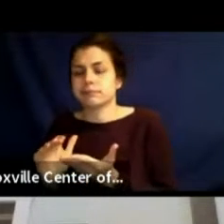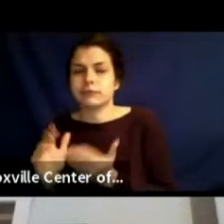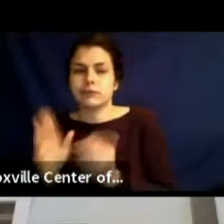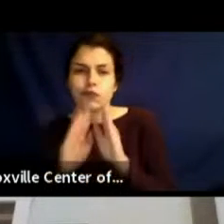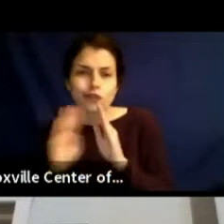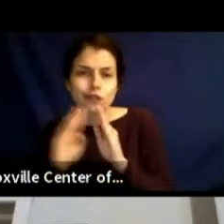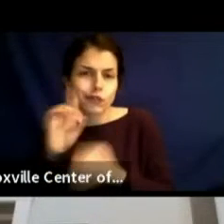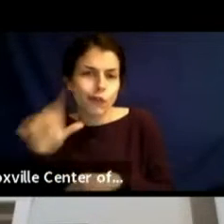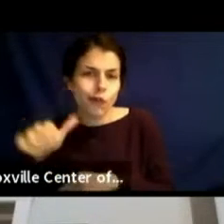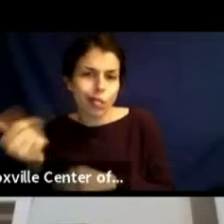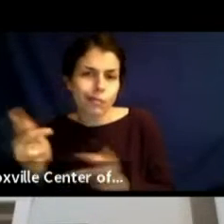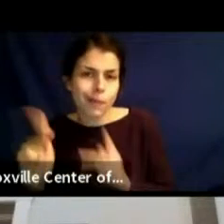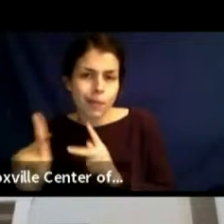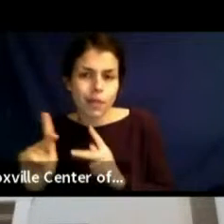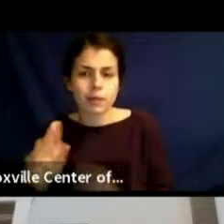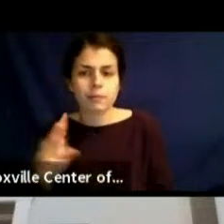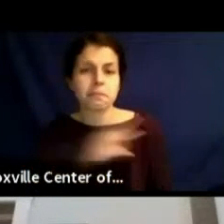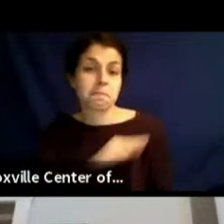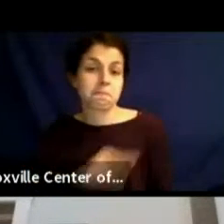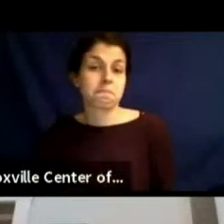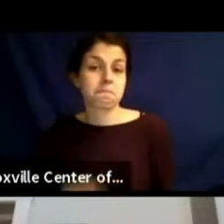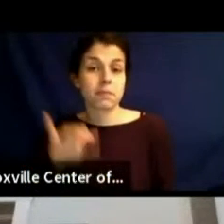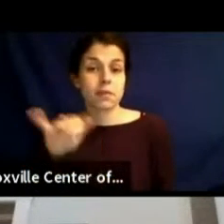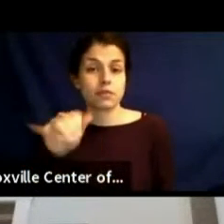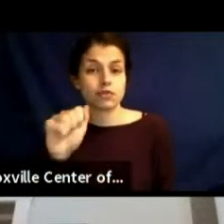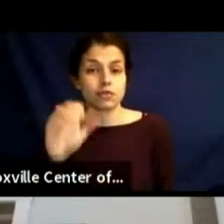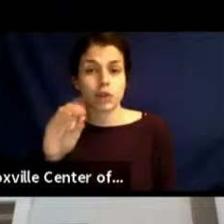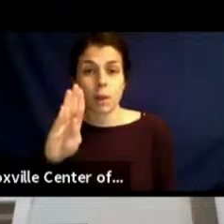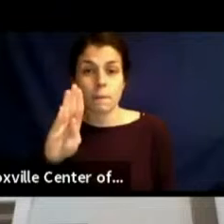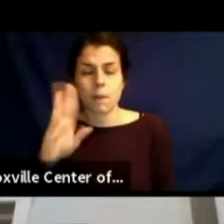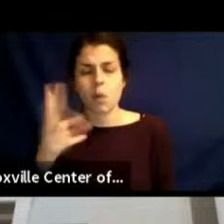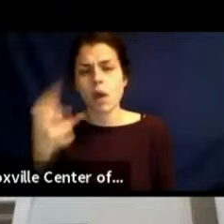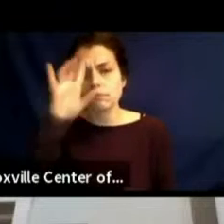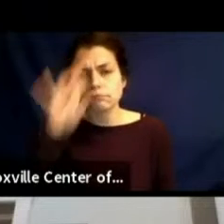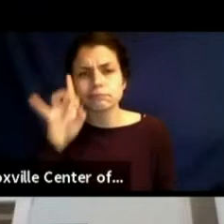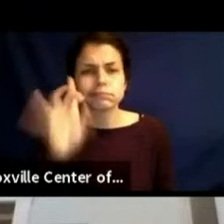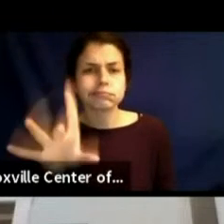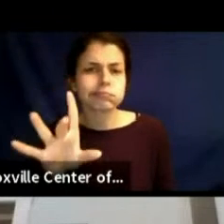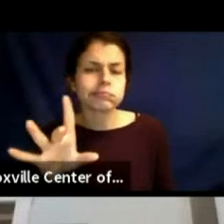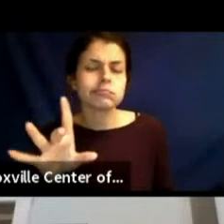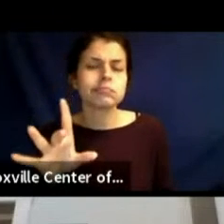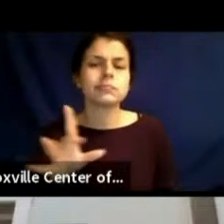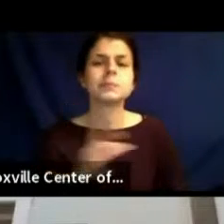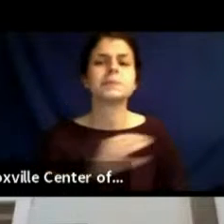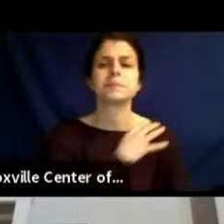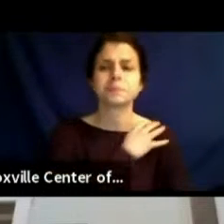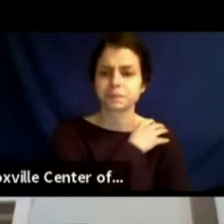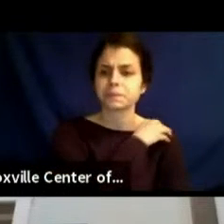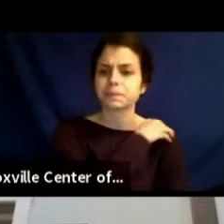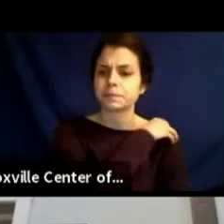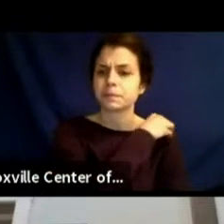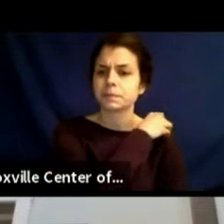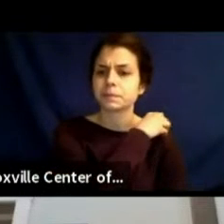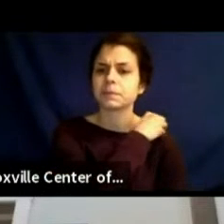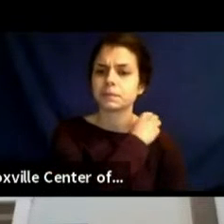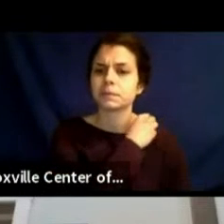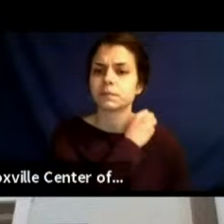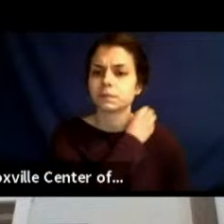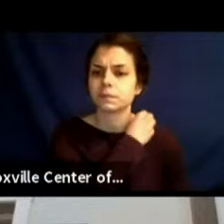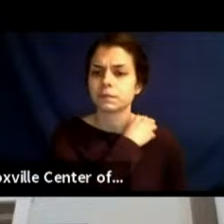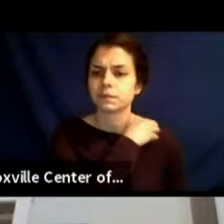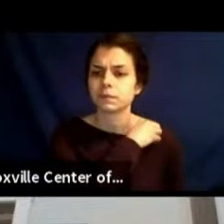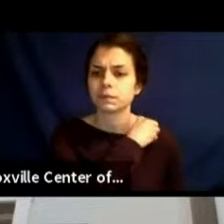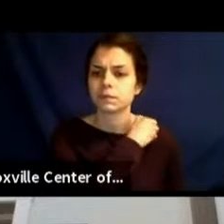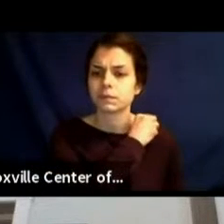This is Mayor Jacobs. I'd just like to throw this out too. I believe that part of this, we were talking